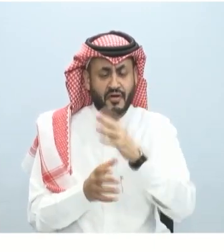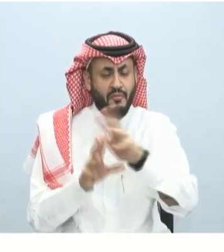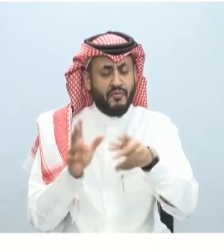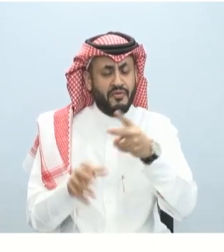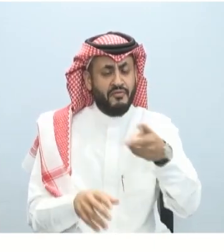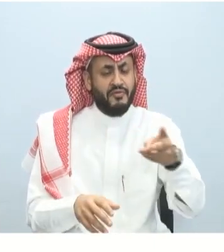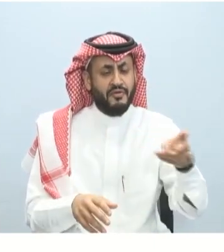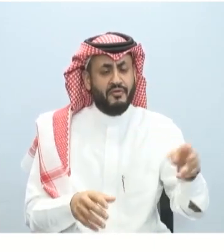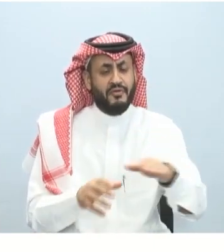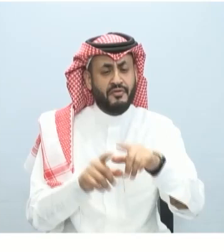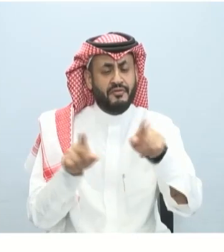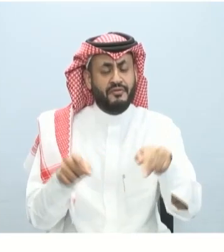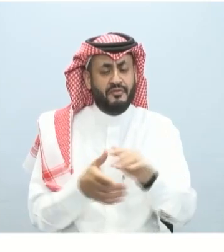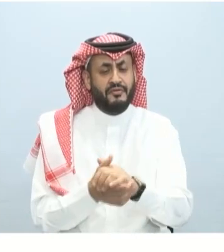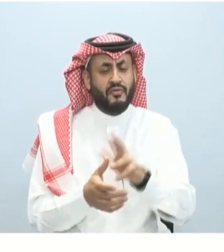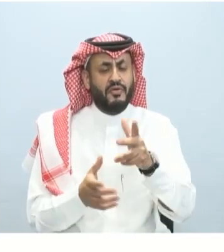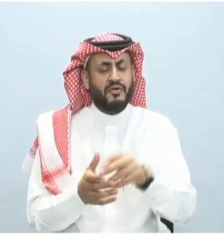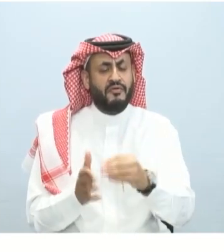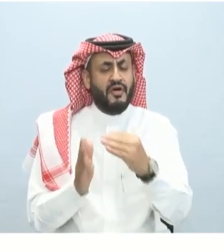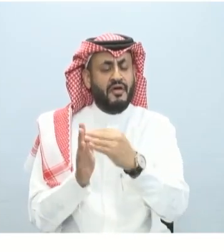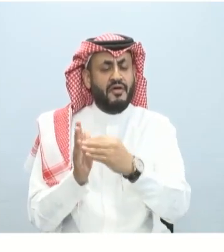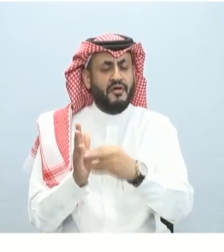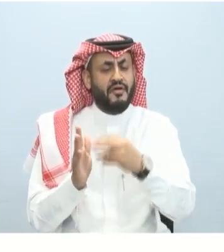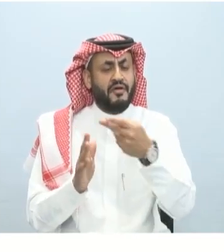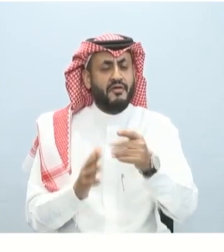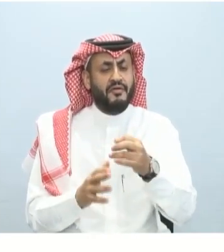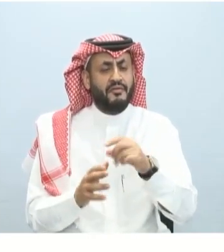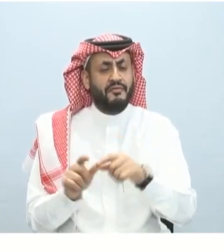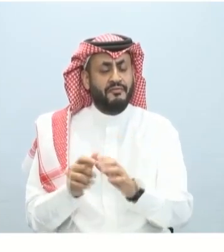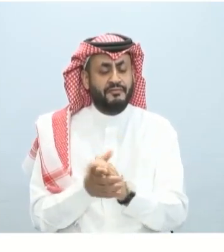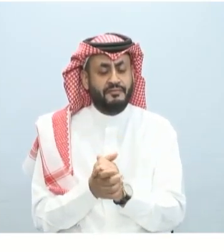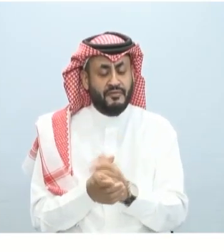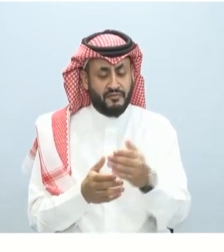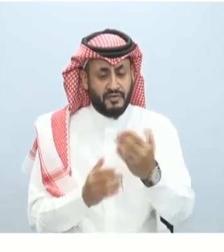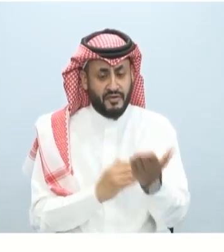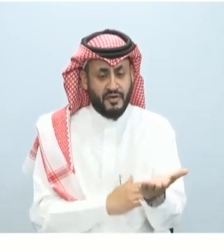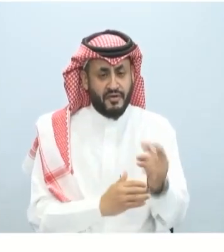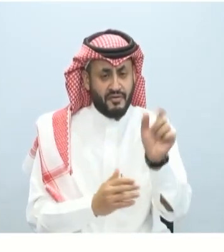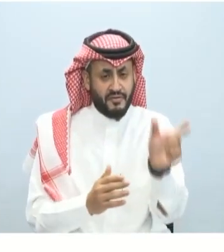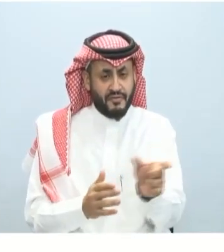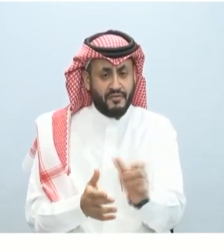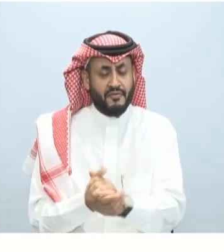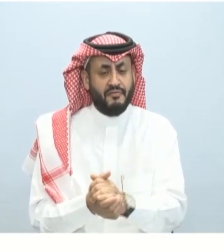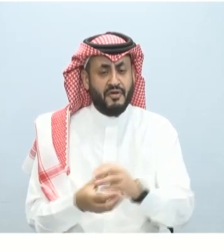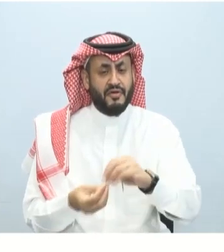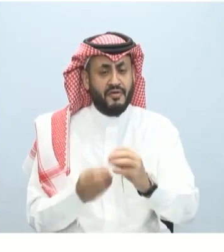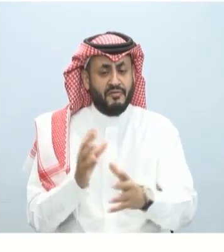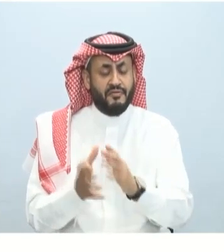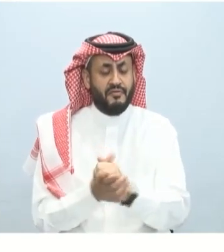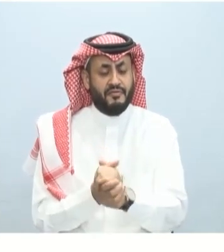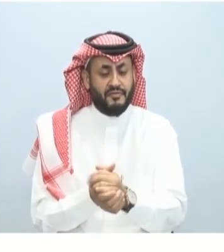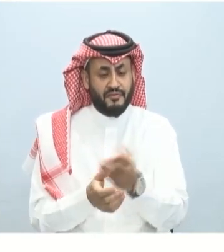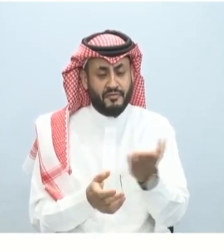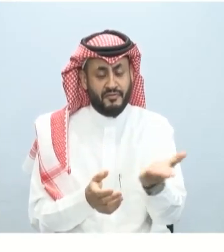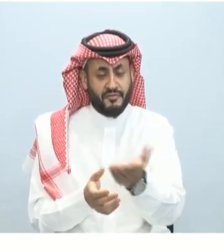different genres and what are the categories that we have. We also listed some of the characteristics of each kind. So if you